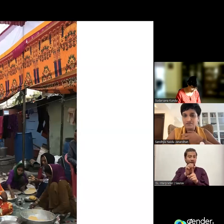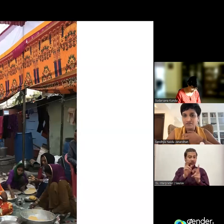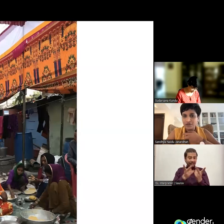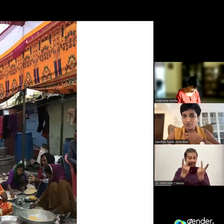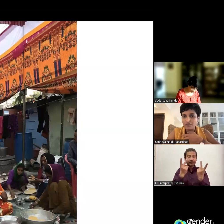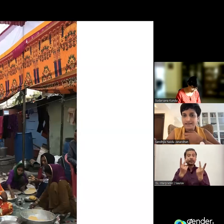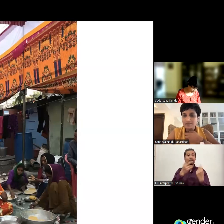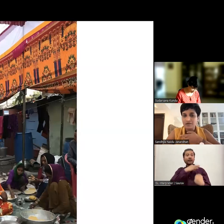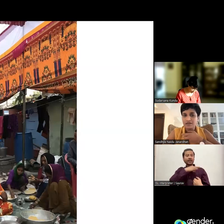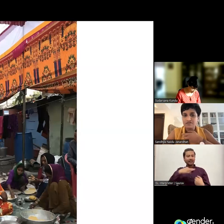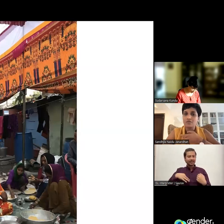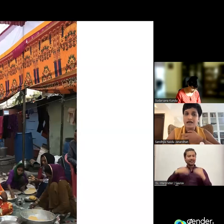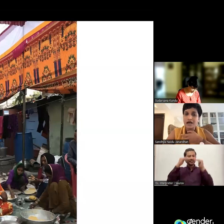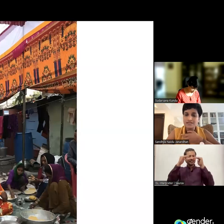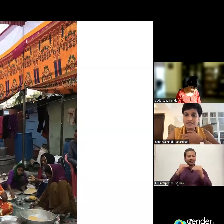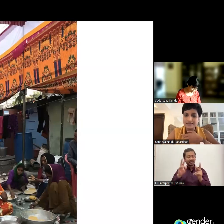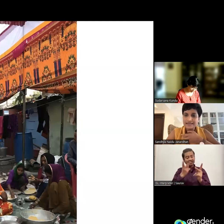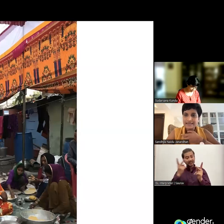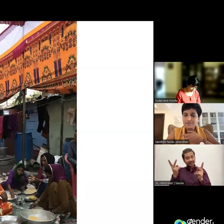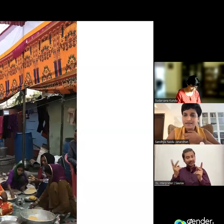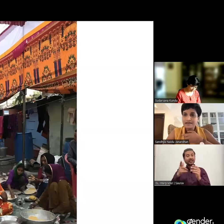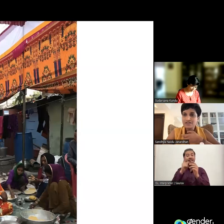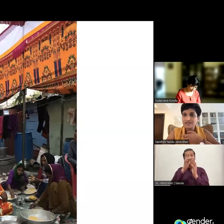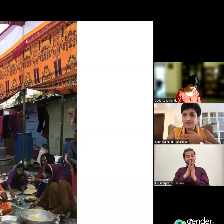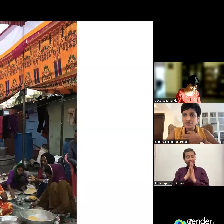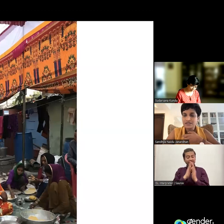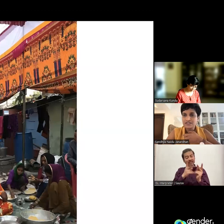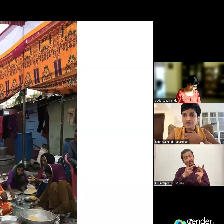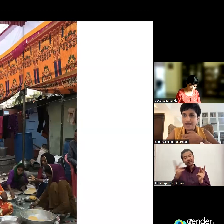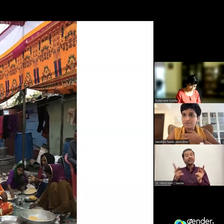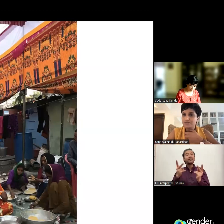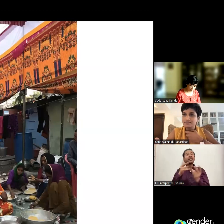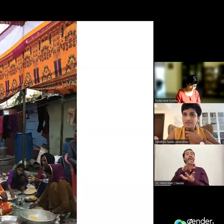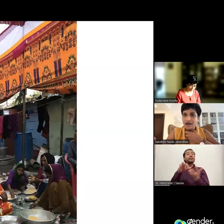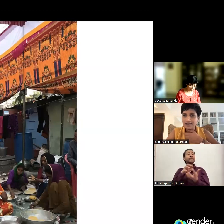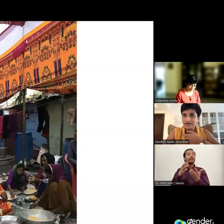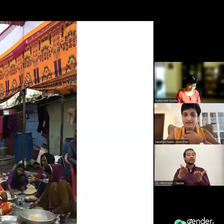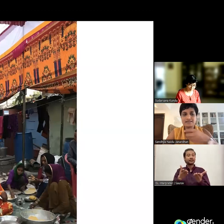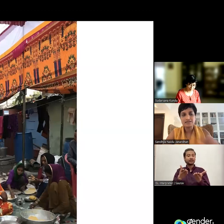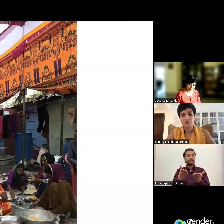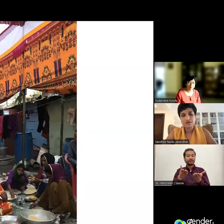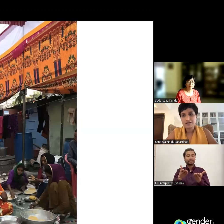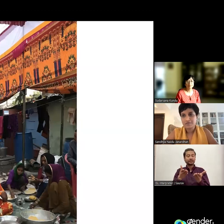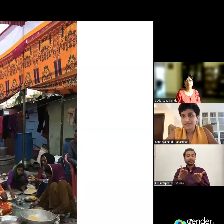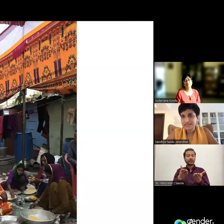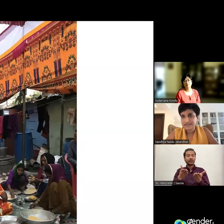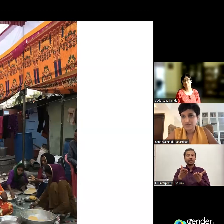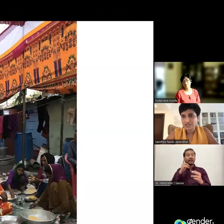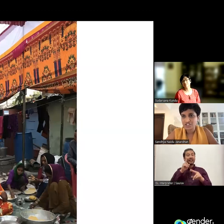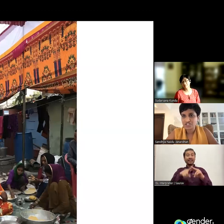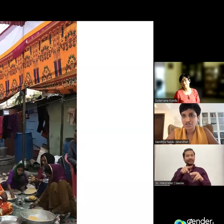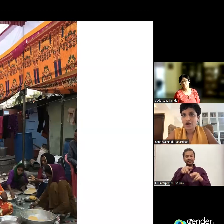at, providing permanent formal housing, it immediately translates to these drab high-rise,